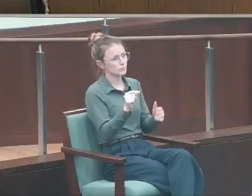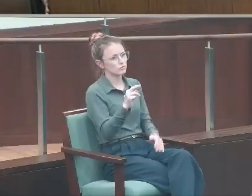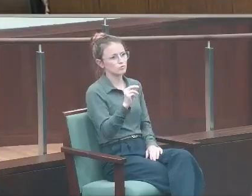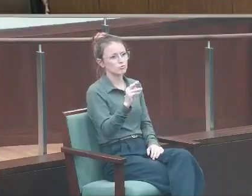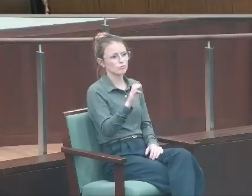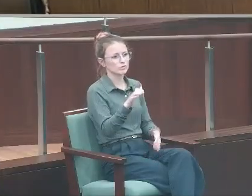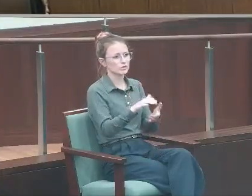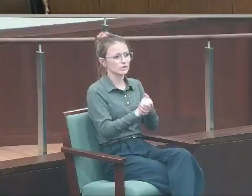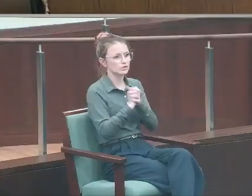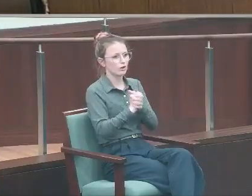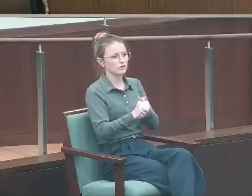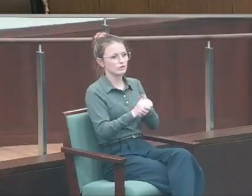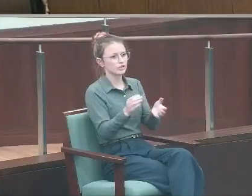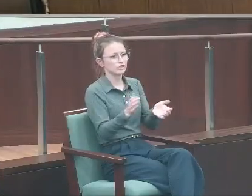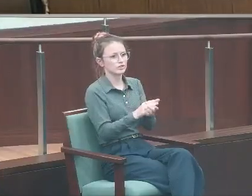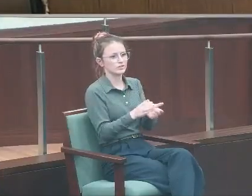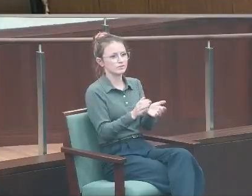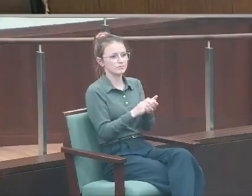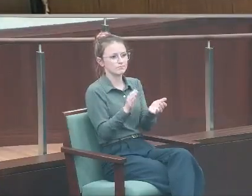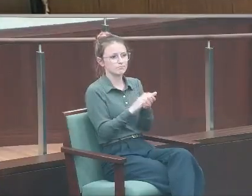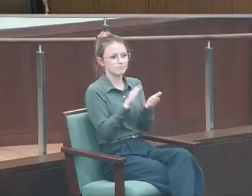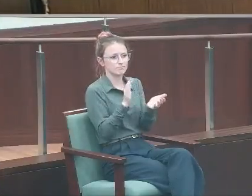congratulations.